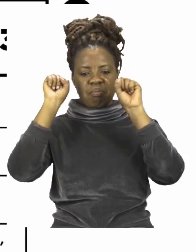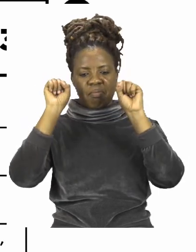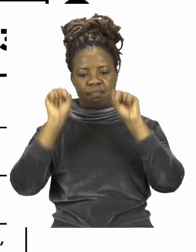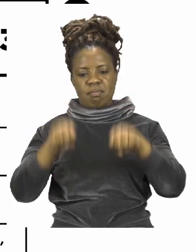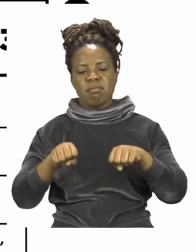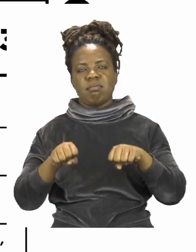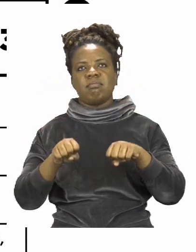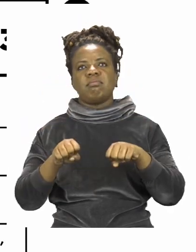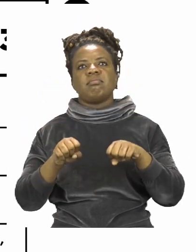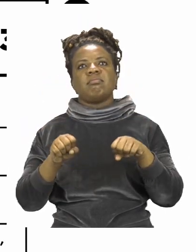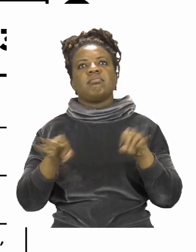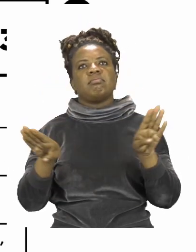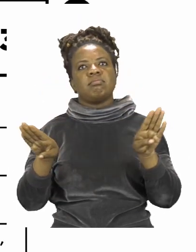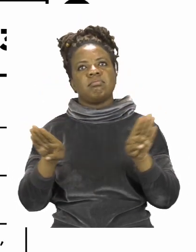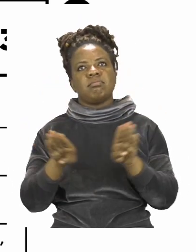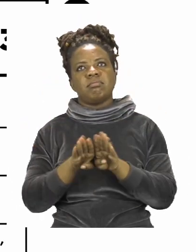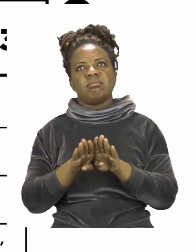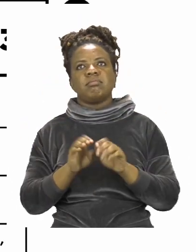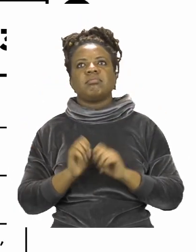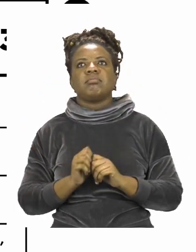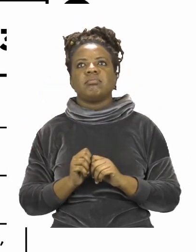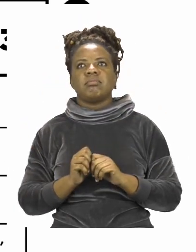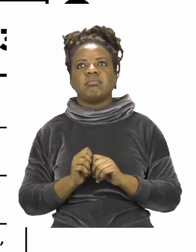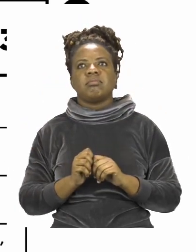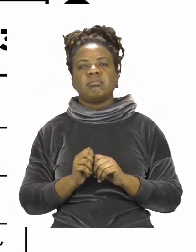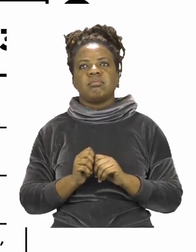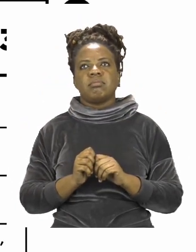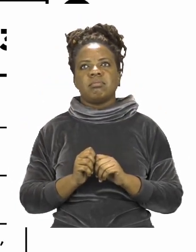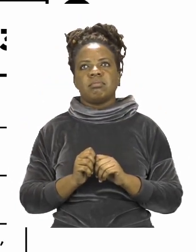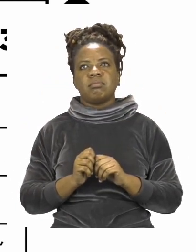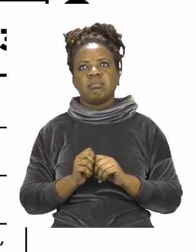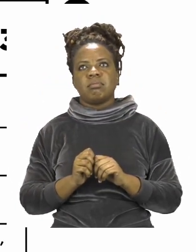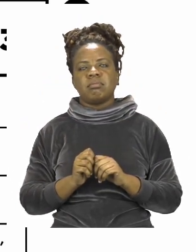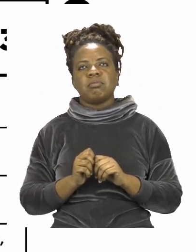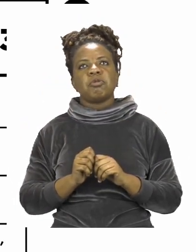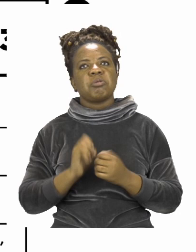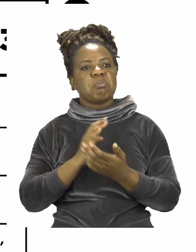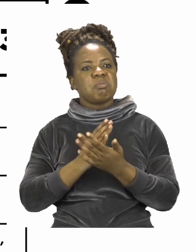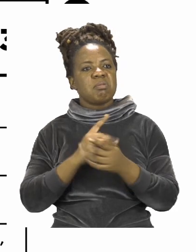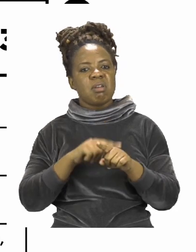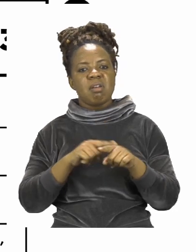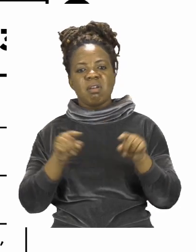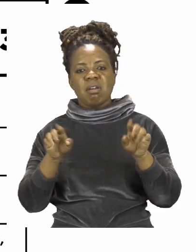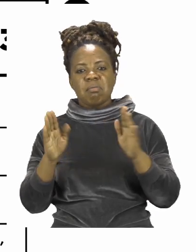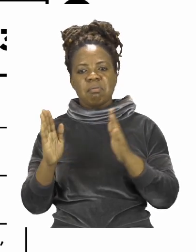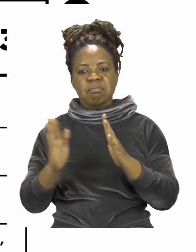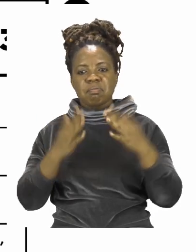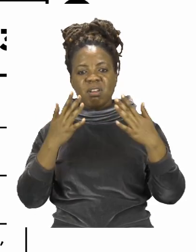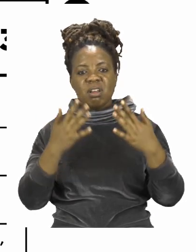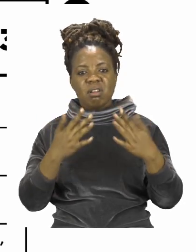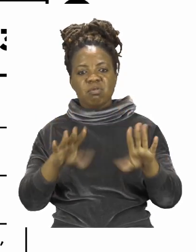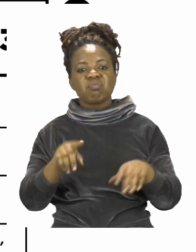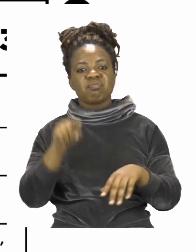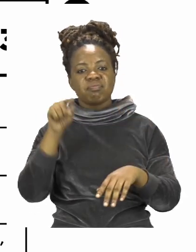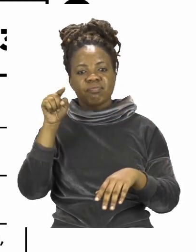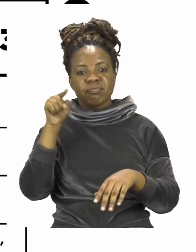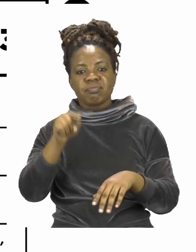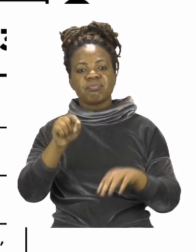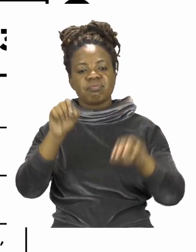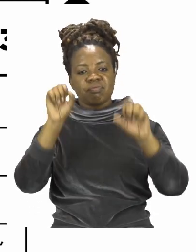be used when a conclusion has been made about something, or if there is